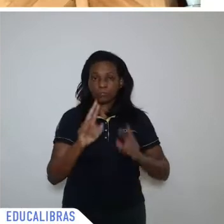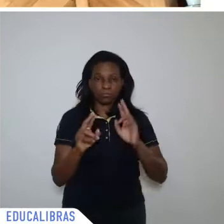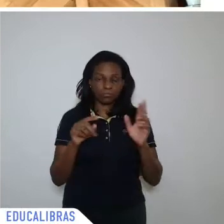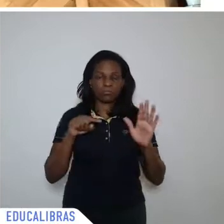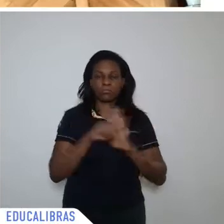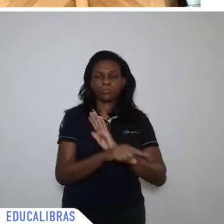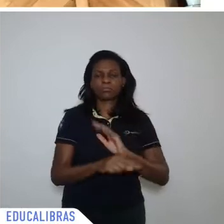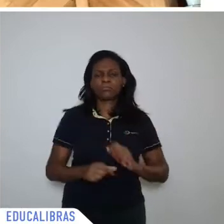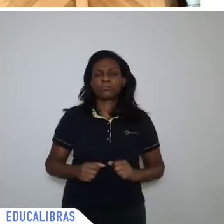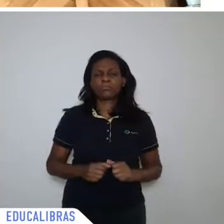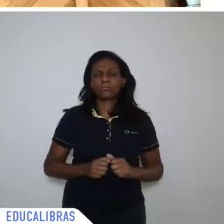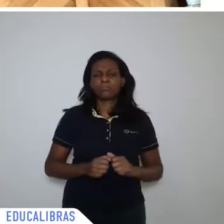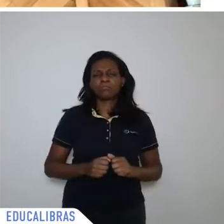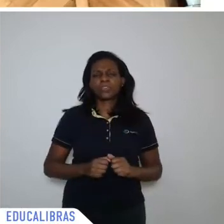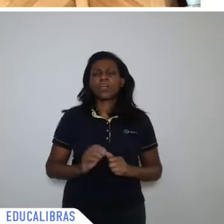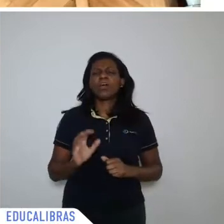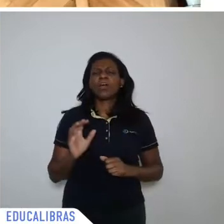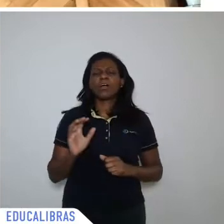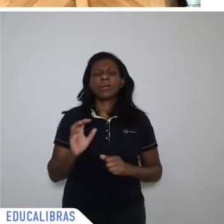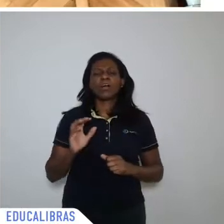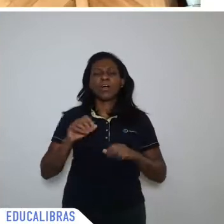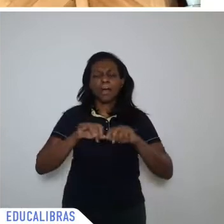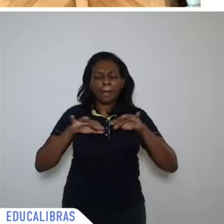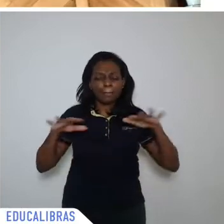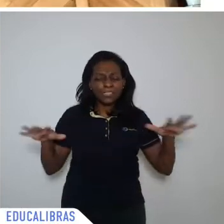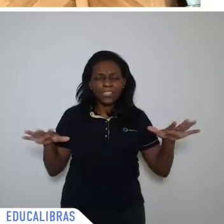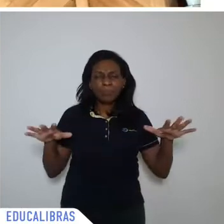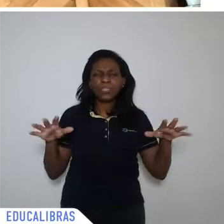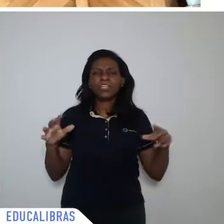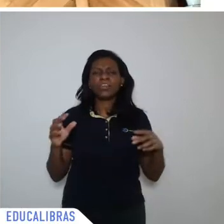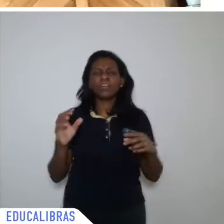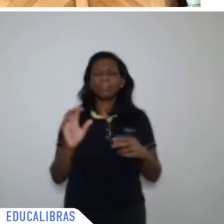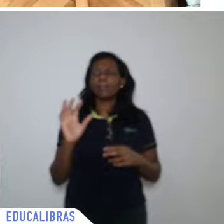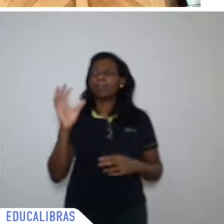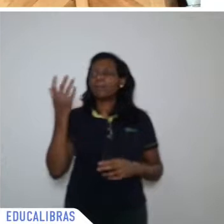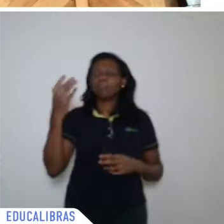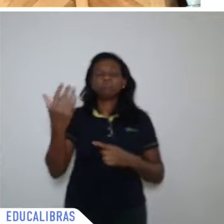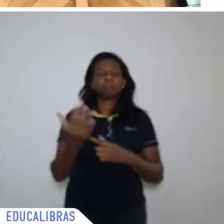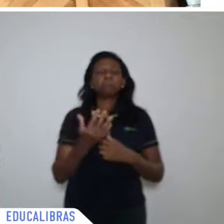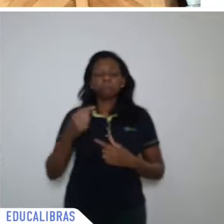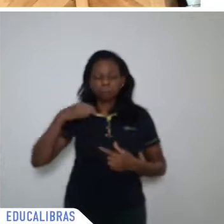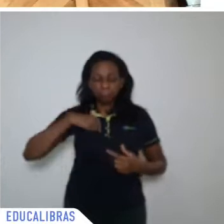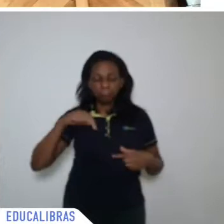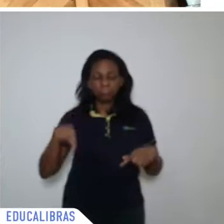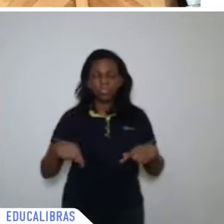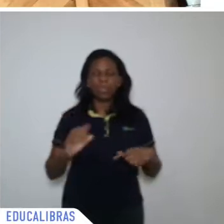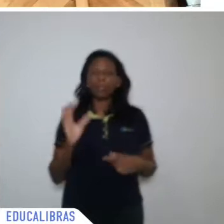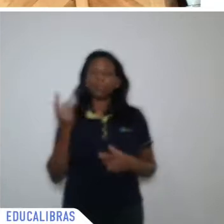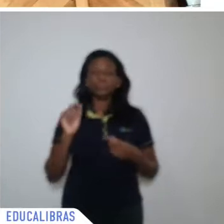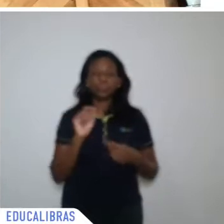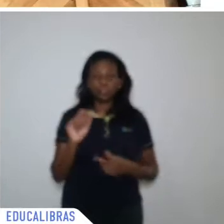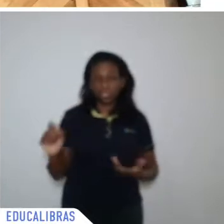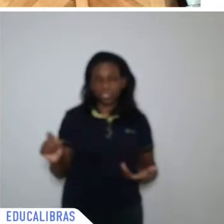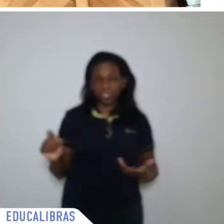like to start by asking you one question. What has the pandemics done to you, to our bodies?